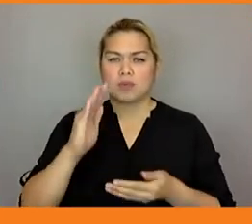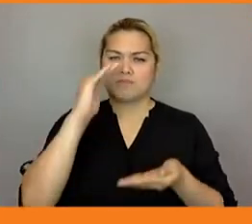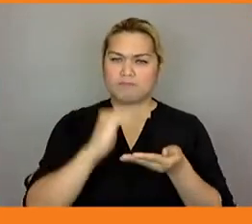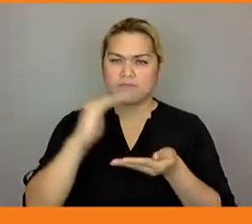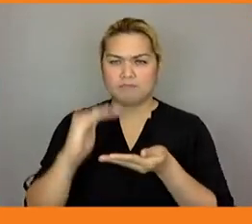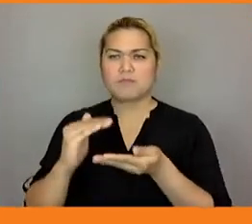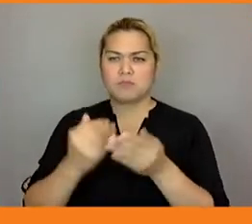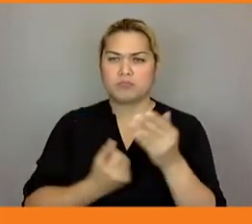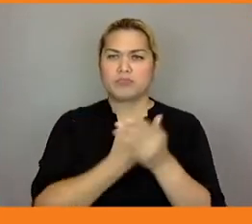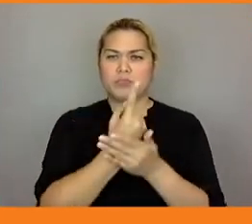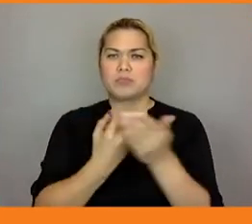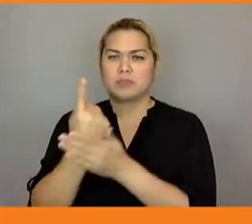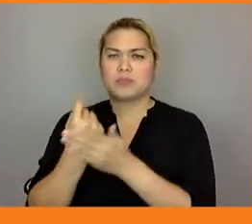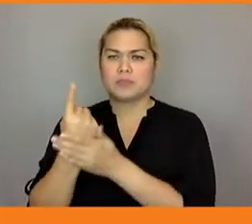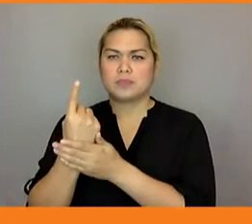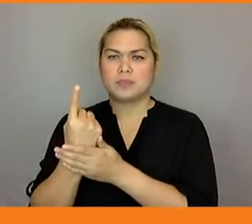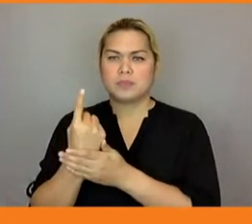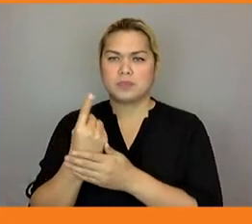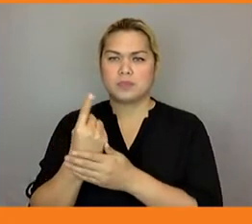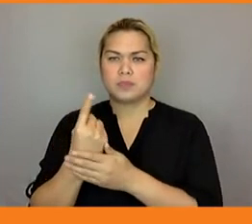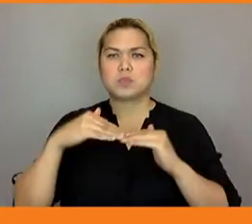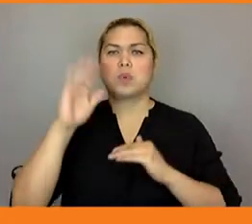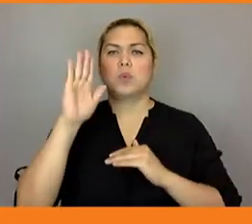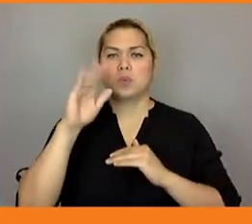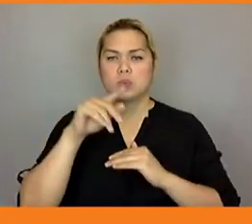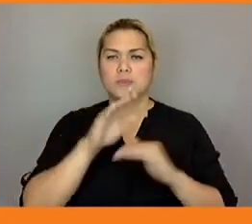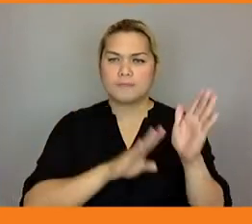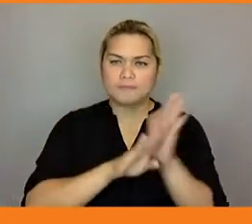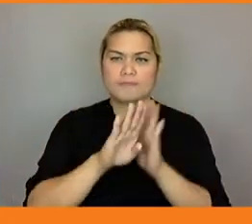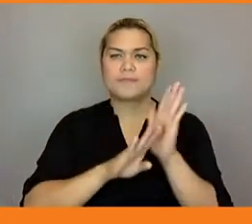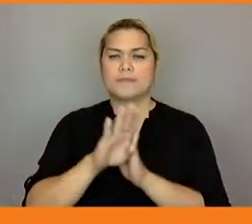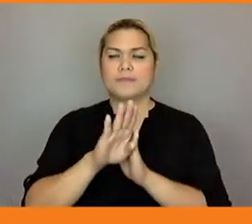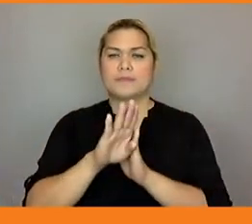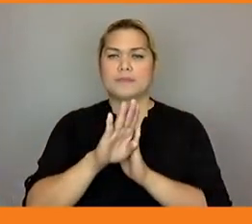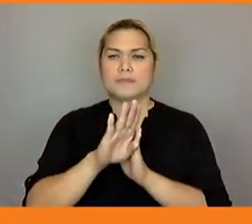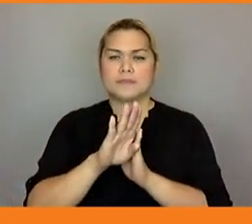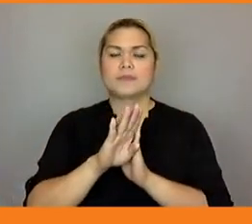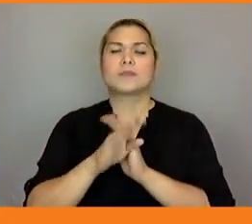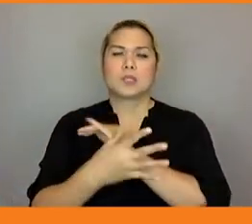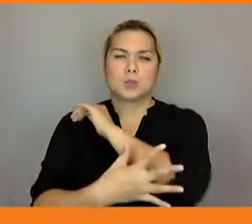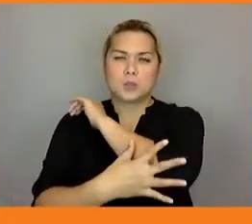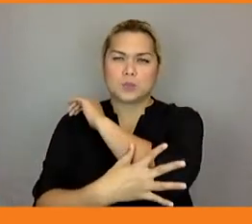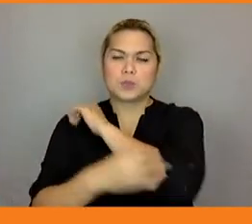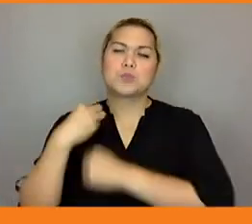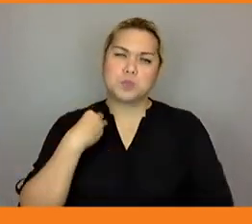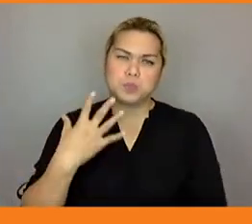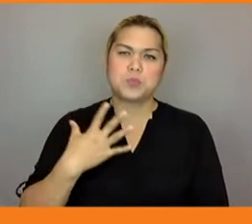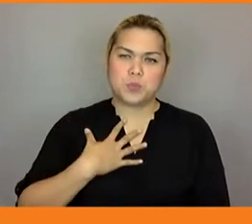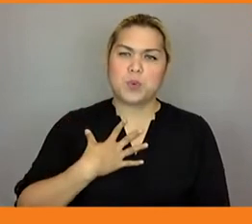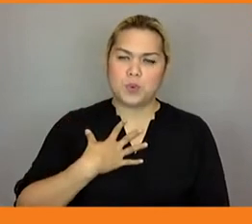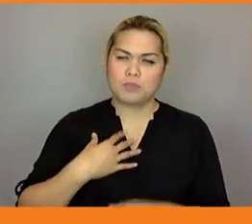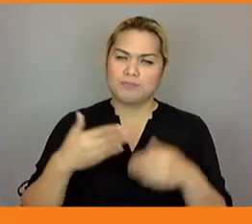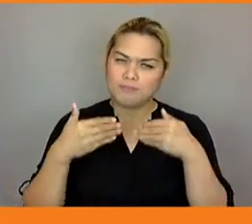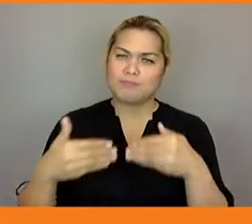advancing development, to reduce poverty, while maintaining our path to a low carbon